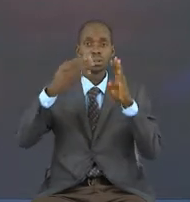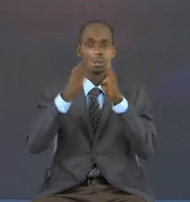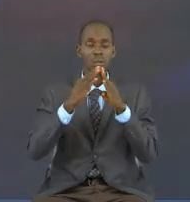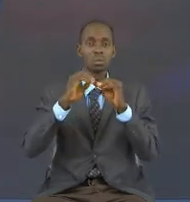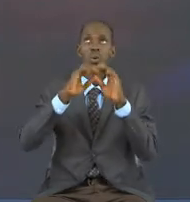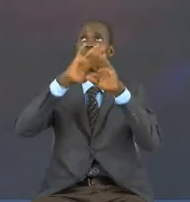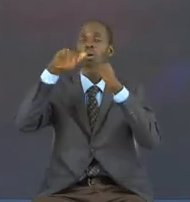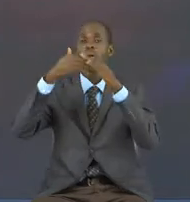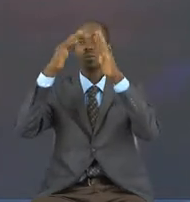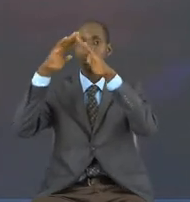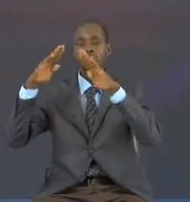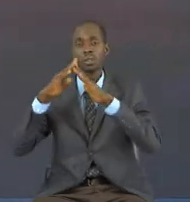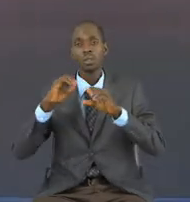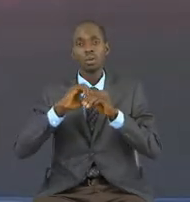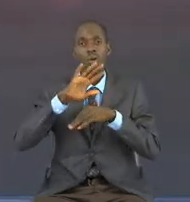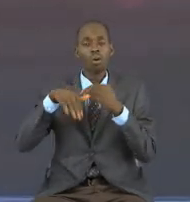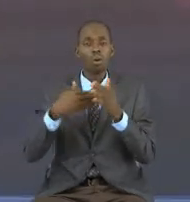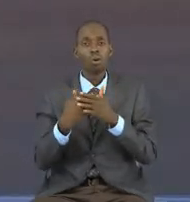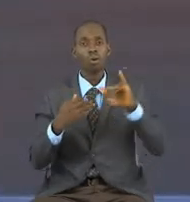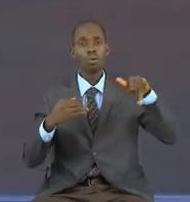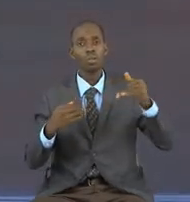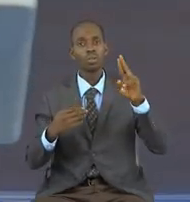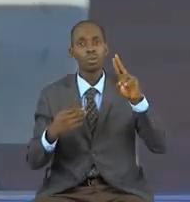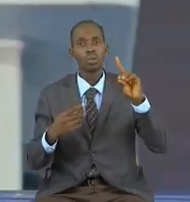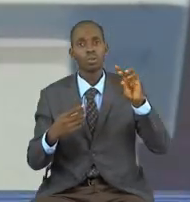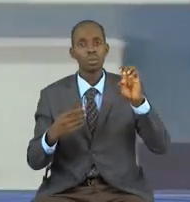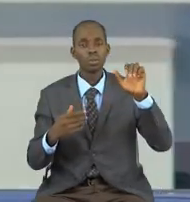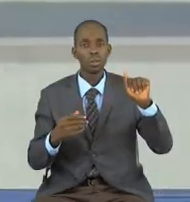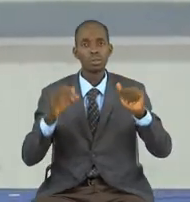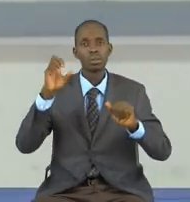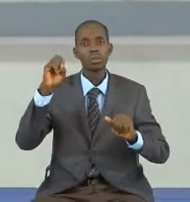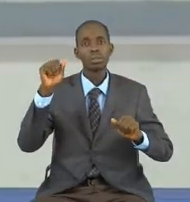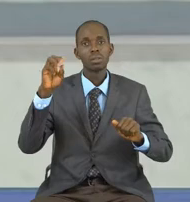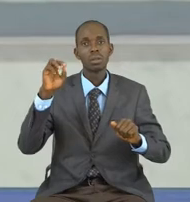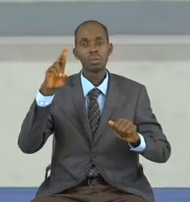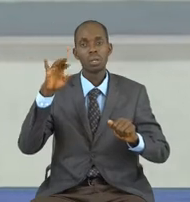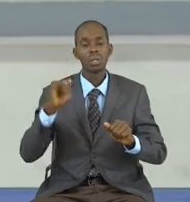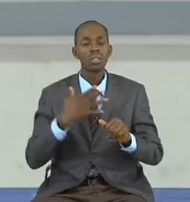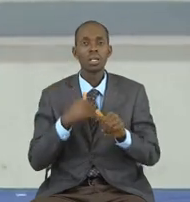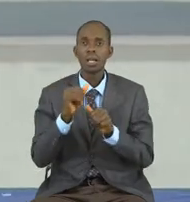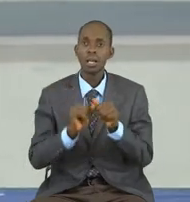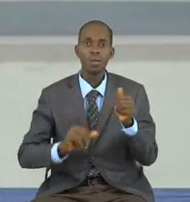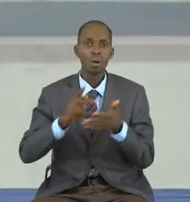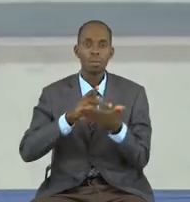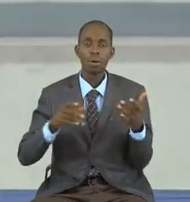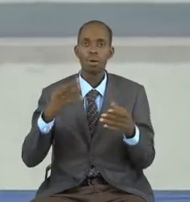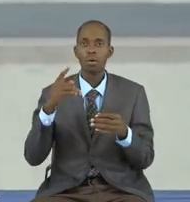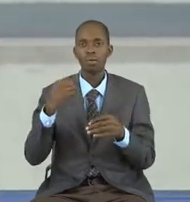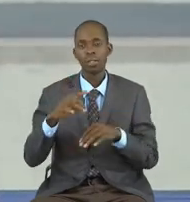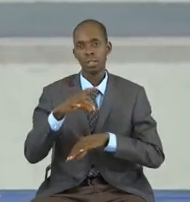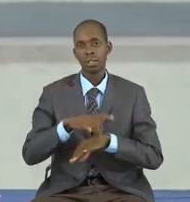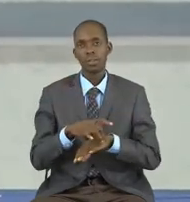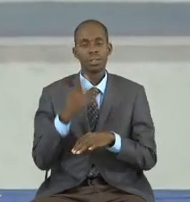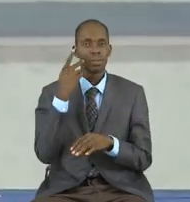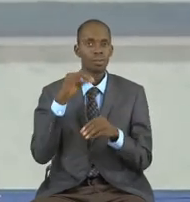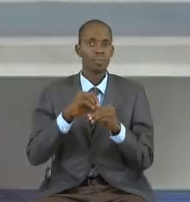and in Samaria, and unto the uttermost part of the earth. Look at chapter 13,